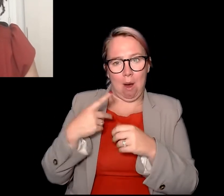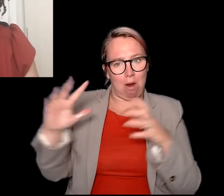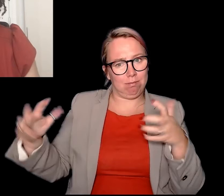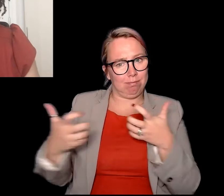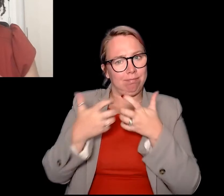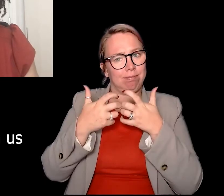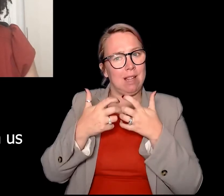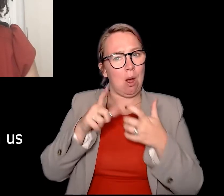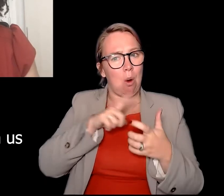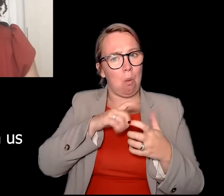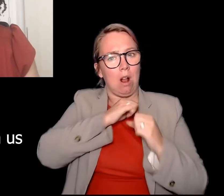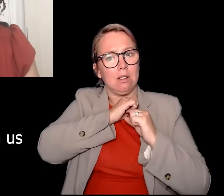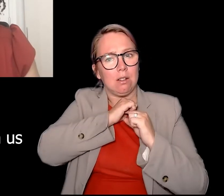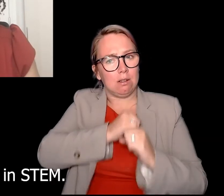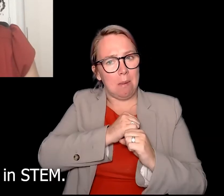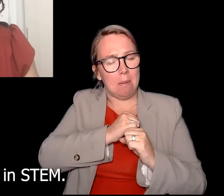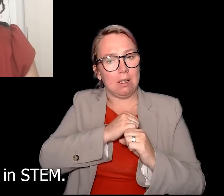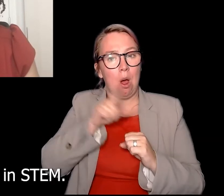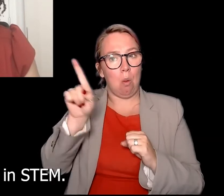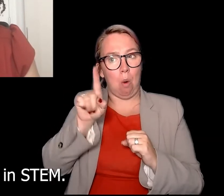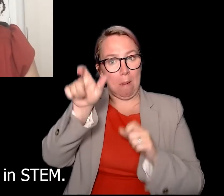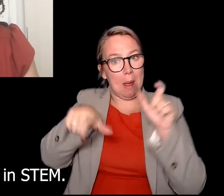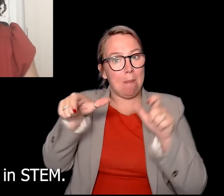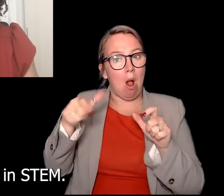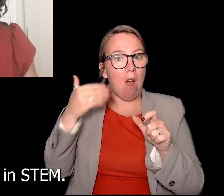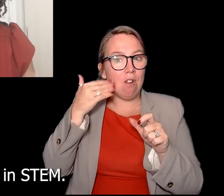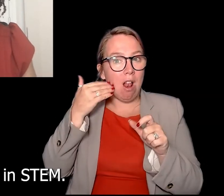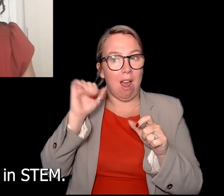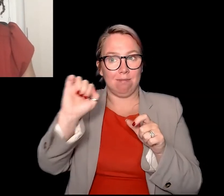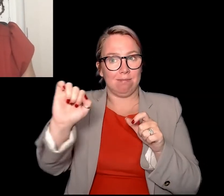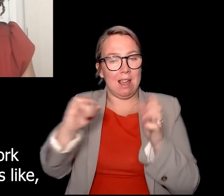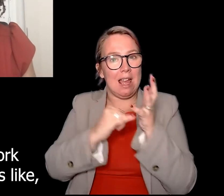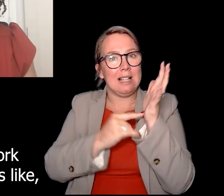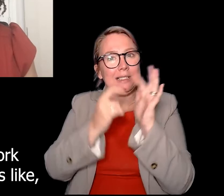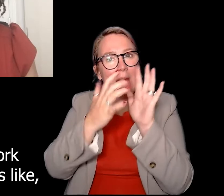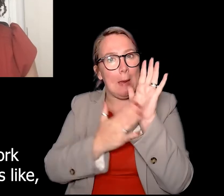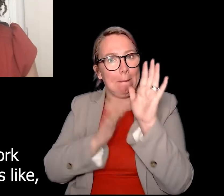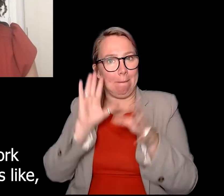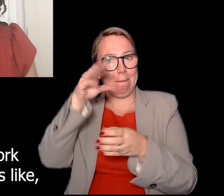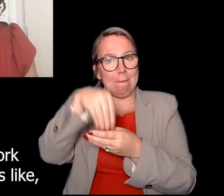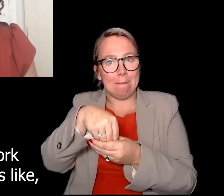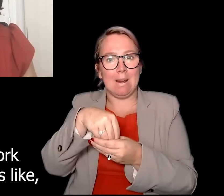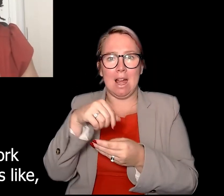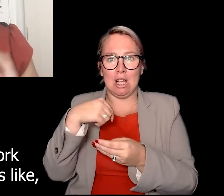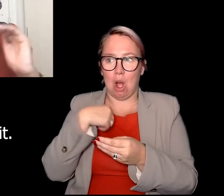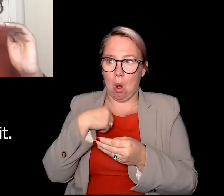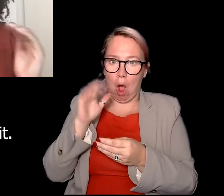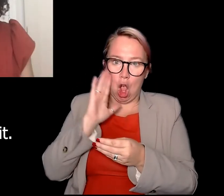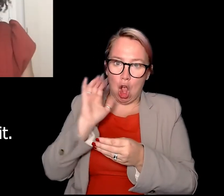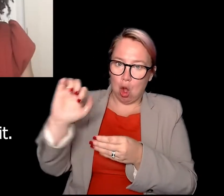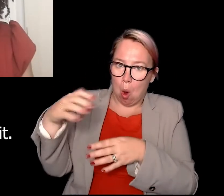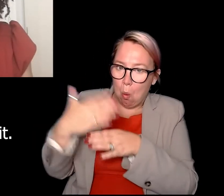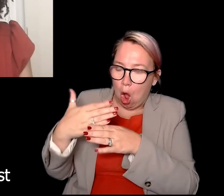what I noted is, you know, the connection between us is our commitment to advancing people of color in STEM. When I heard of the work that you were doing, I was like,